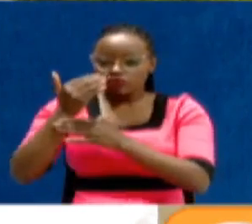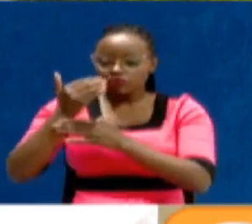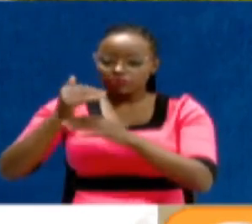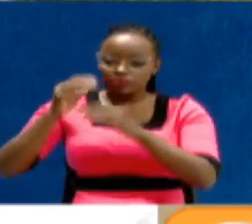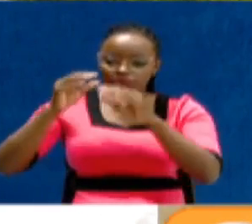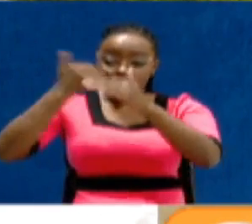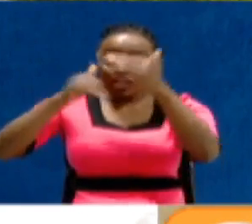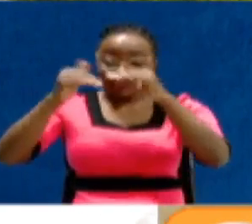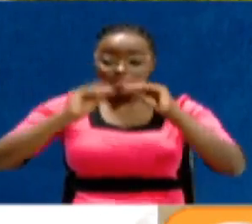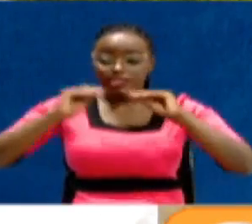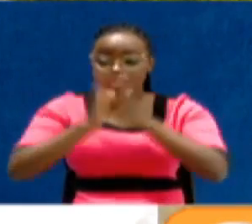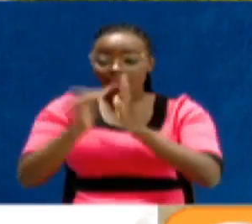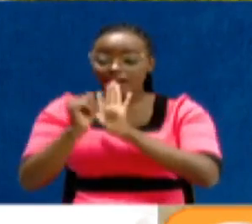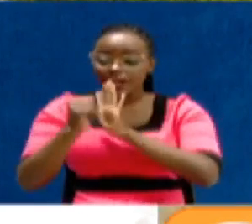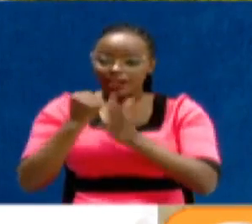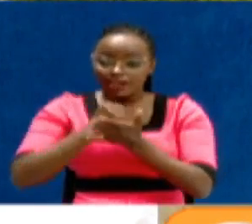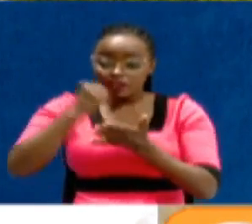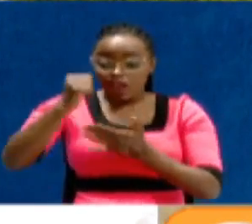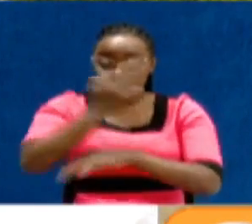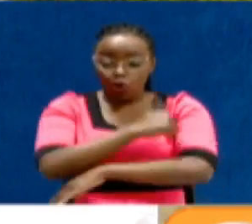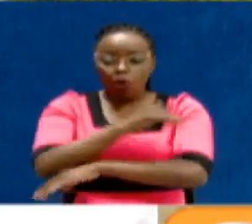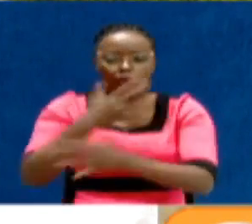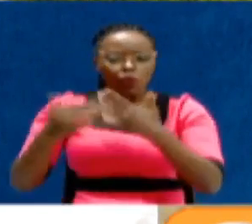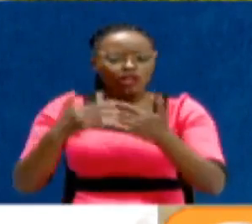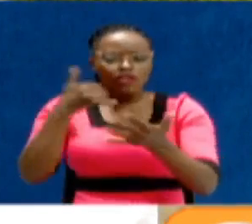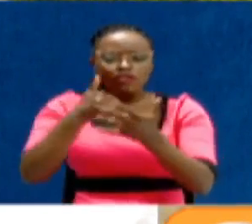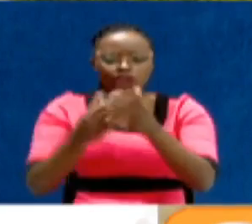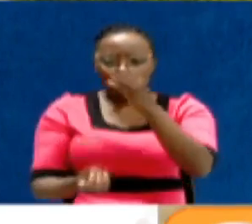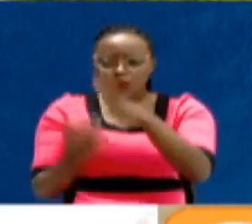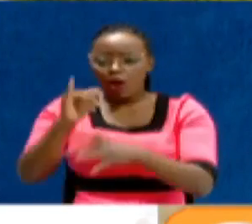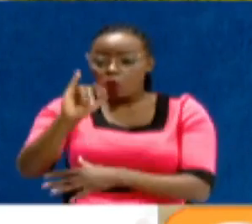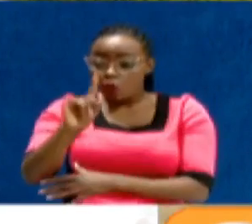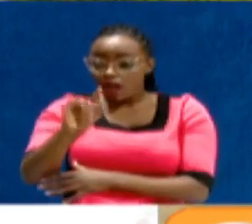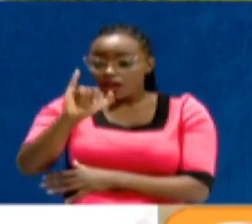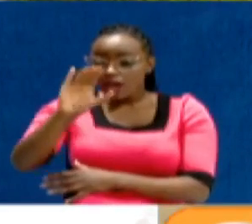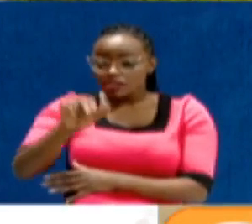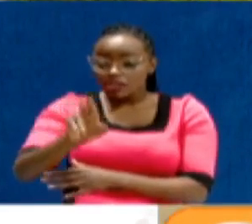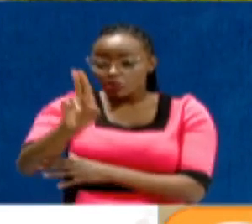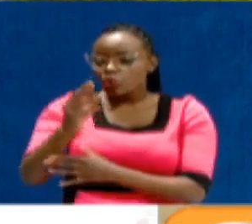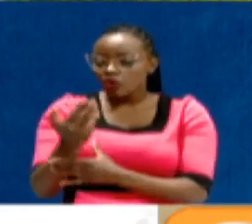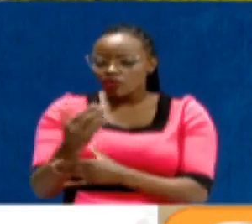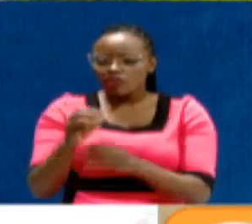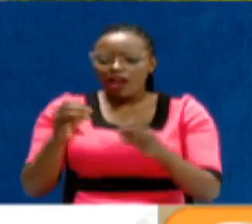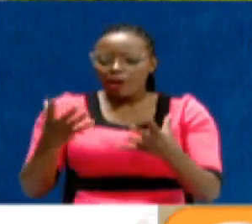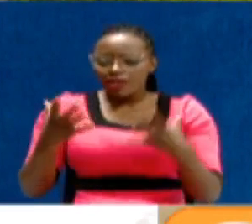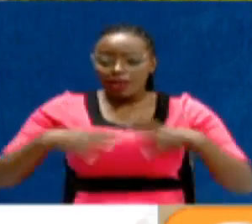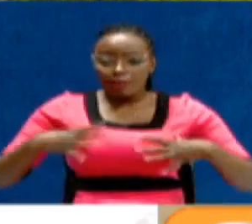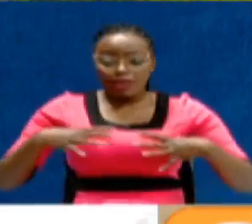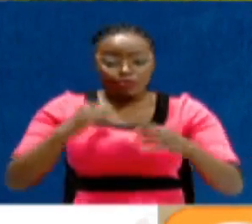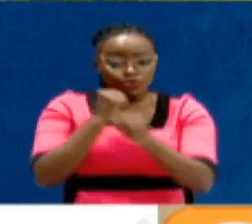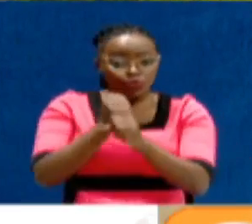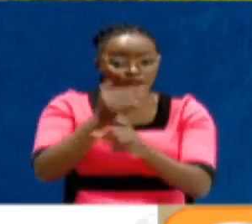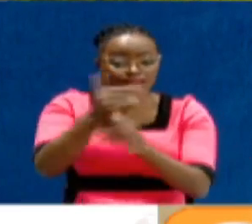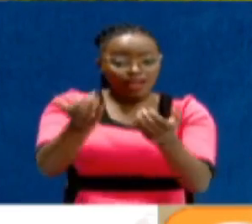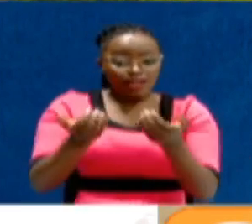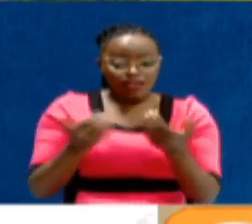and Research Hospital to show you just what it entails to set up one ICU unit, how many personnel are required, and